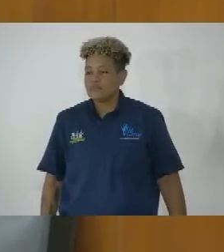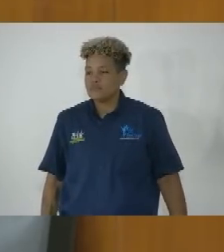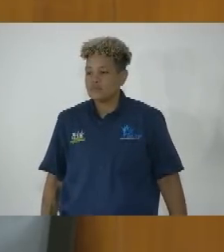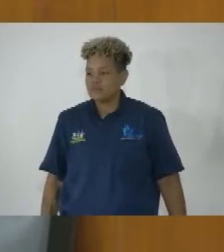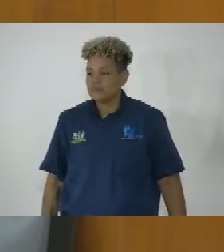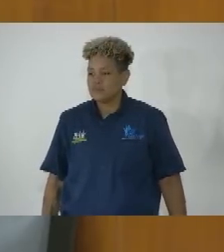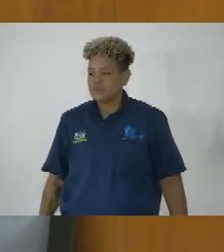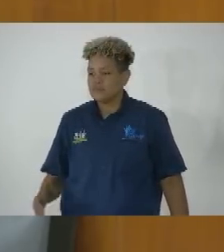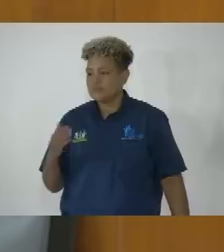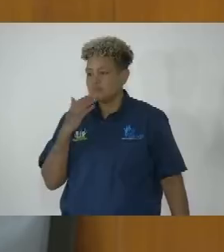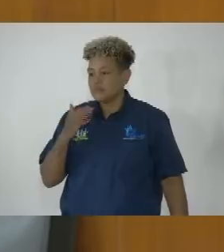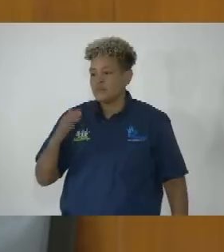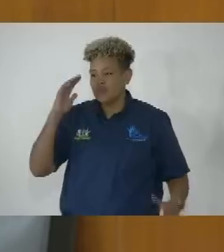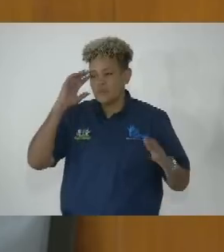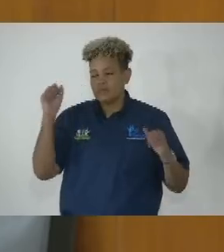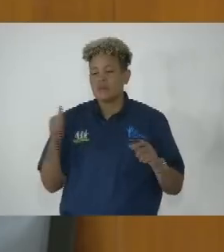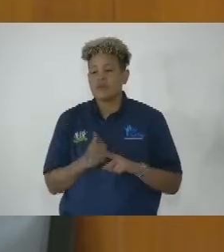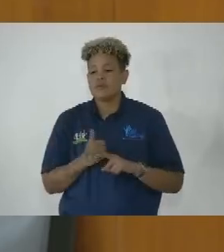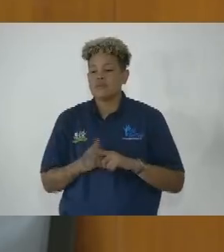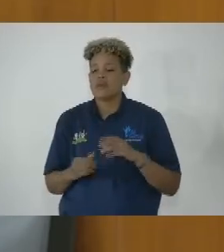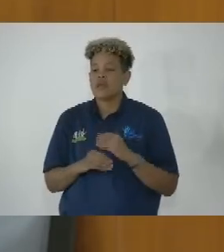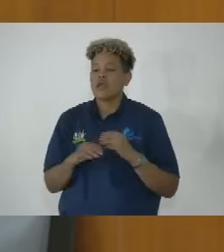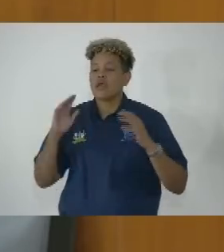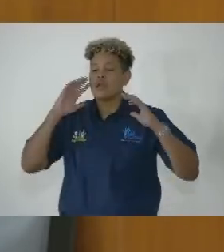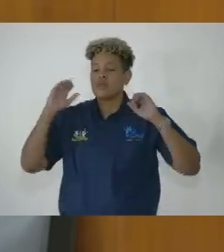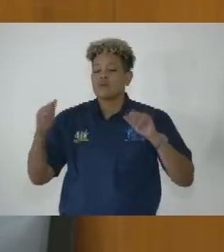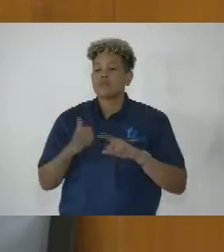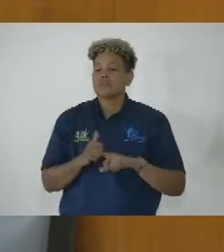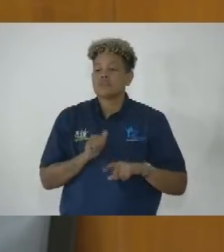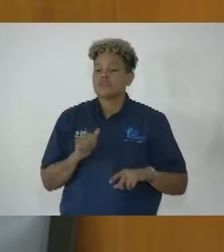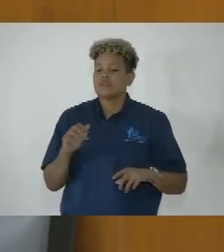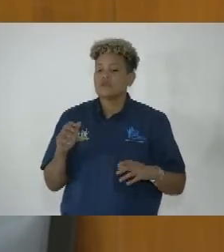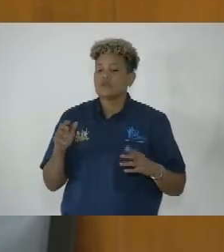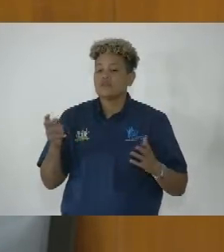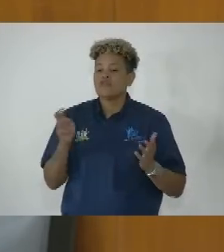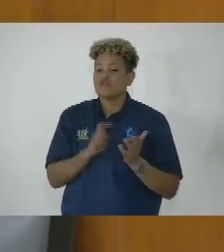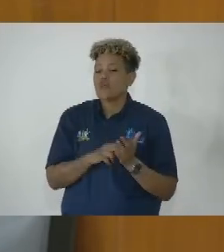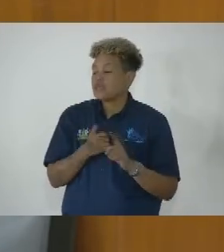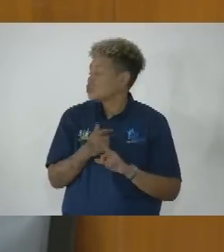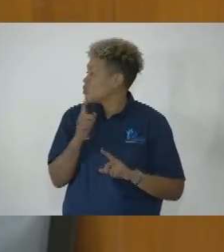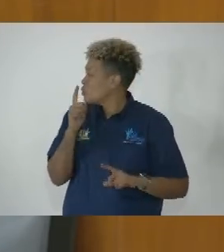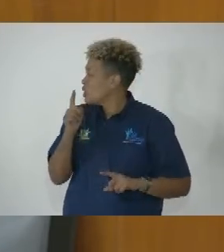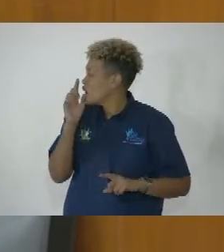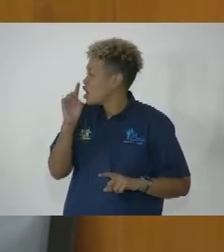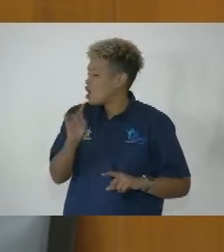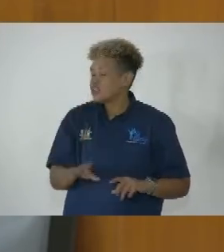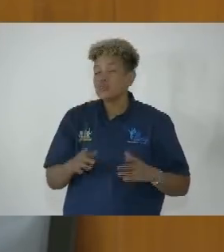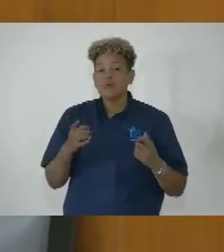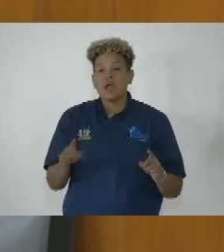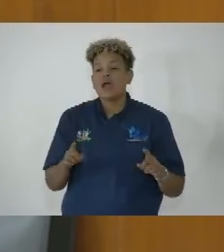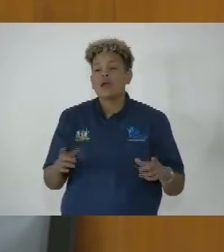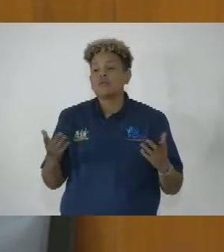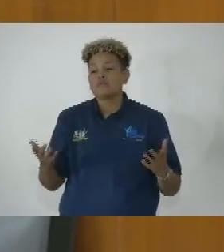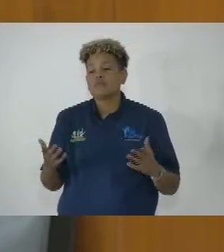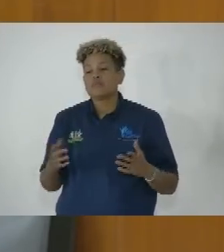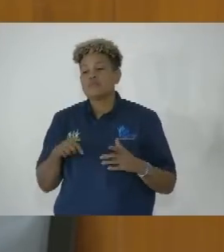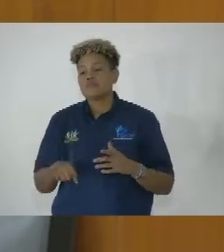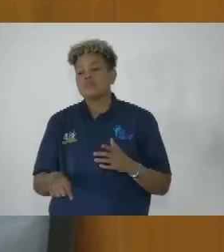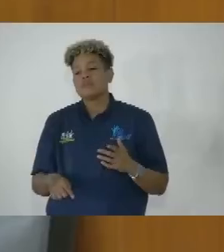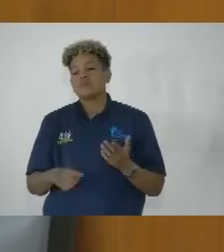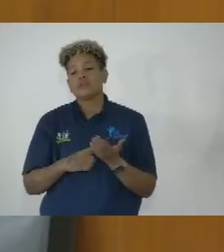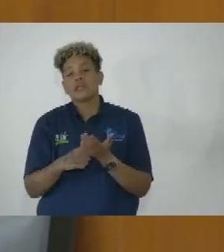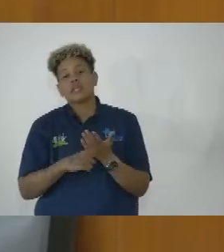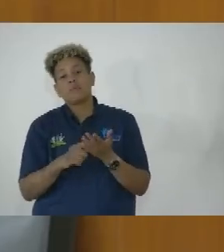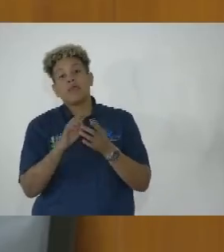thank you very much, Mr. President. Mr. President, I rise to make my contribution to this